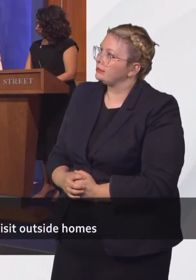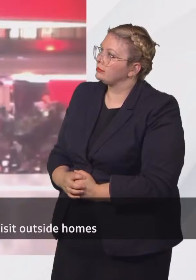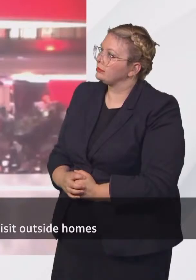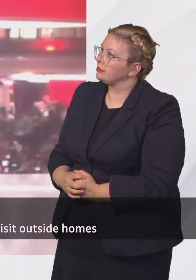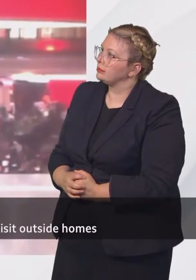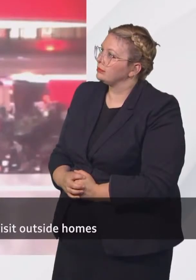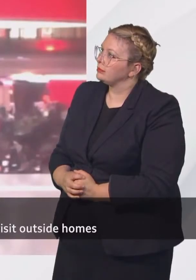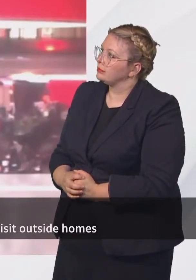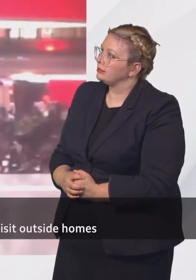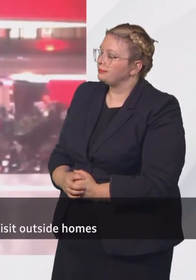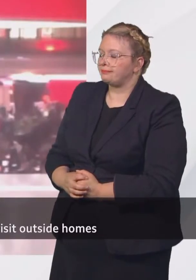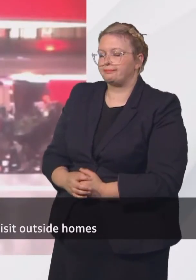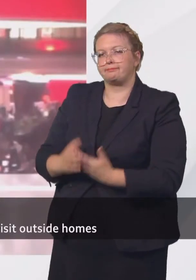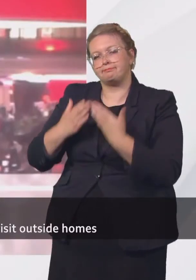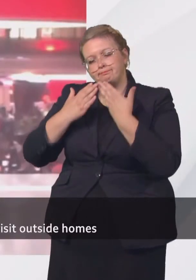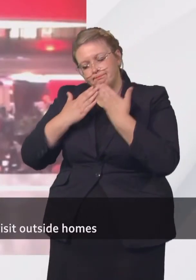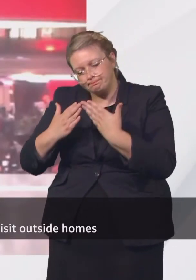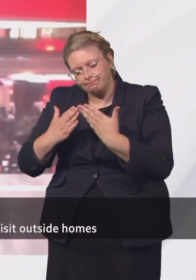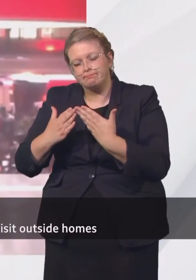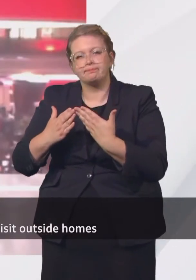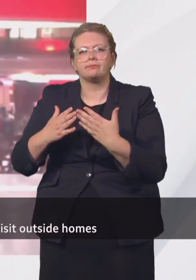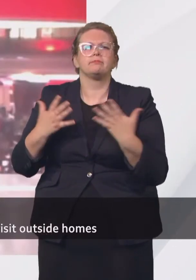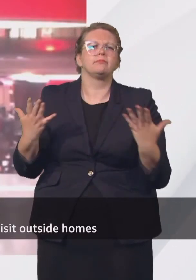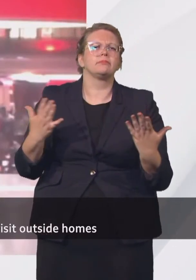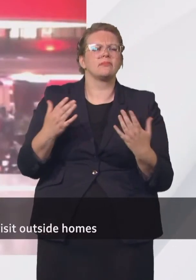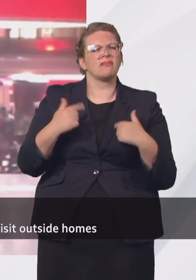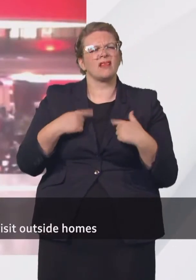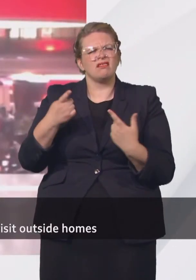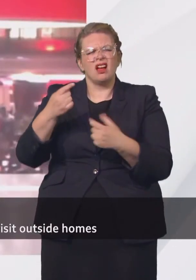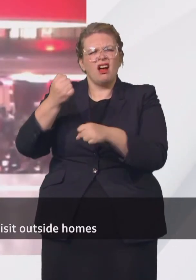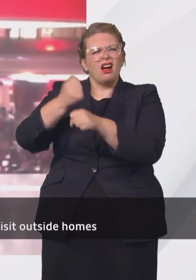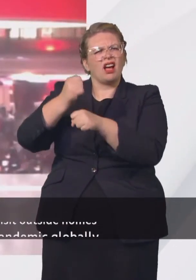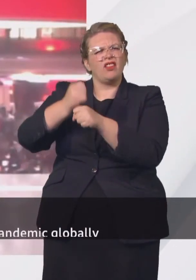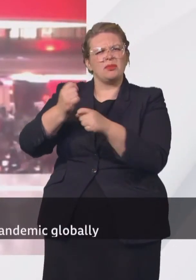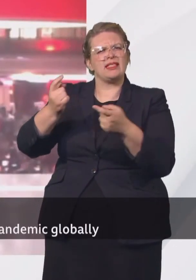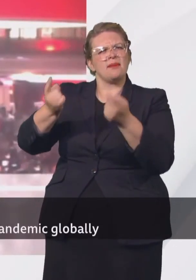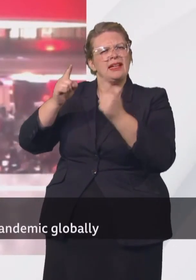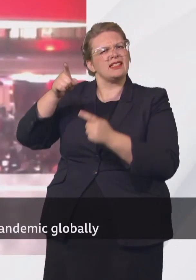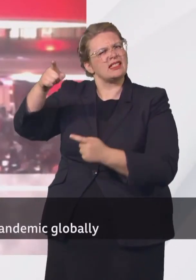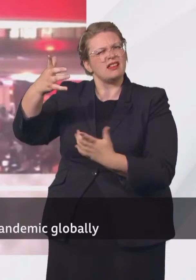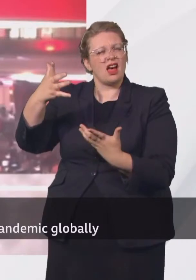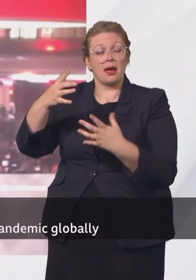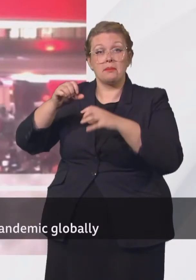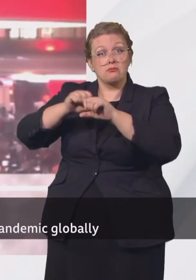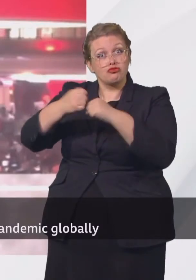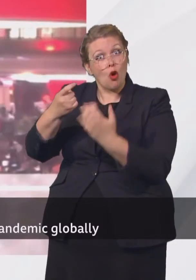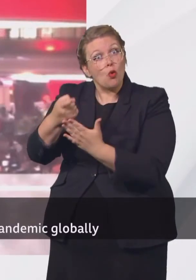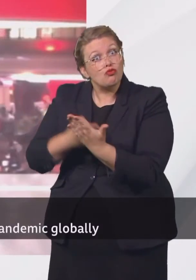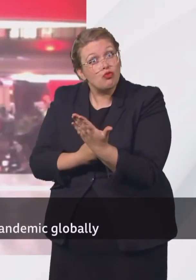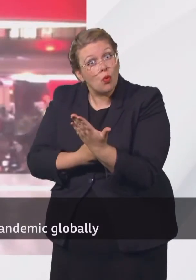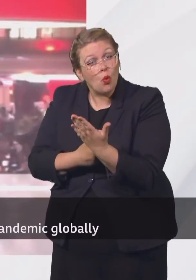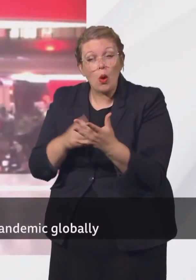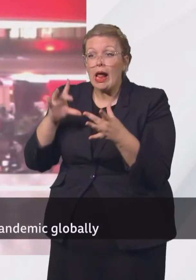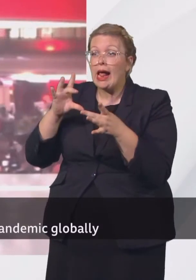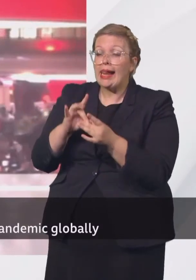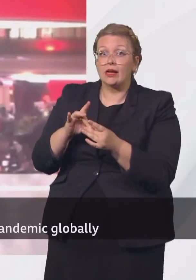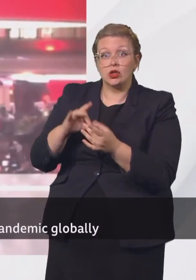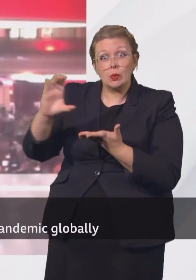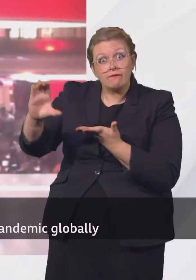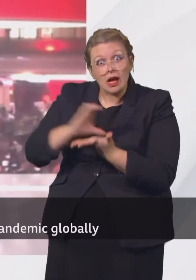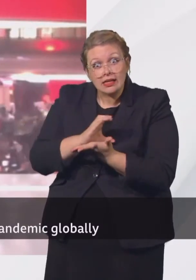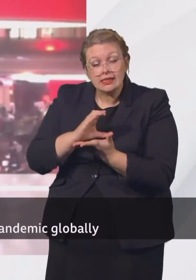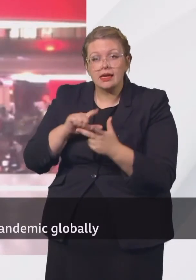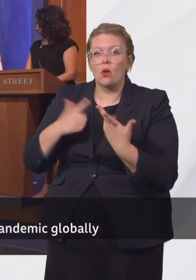State. If a serving government minister is found to have broken the rules on party funding or even law, should they